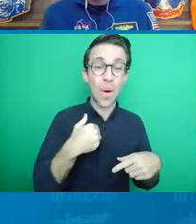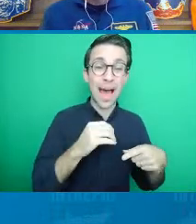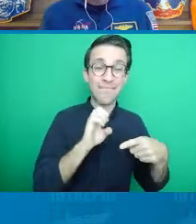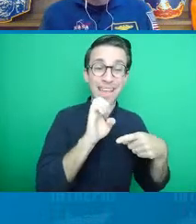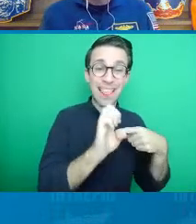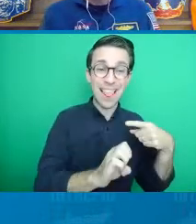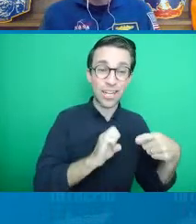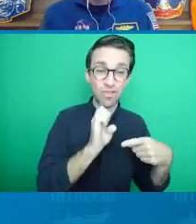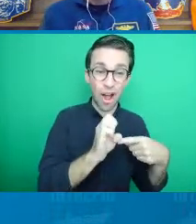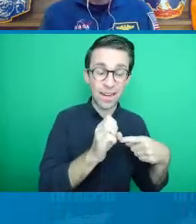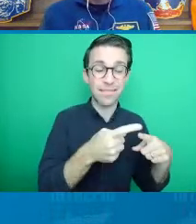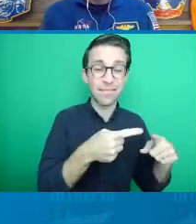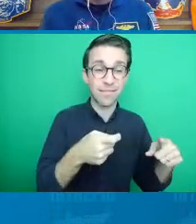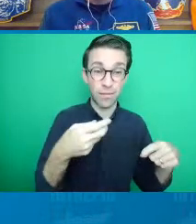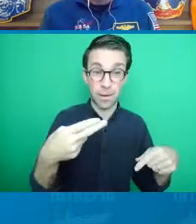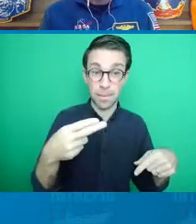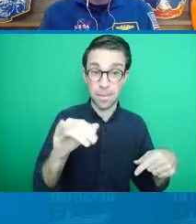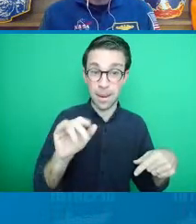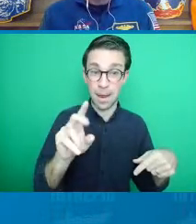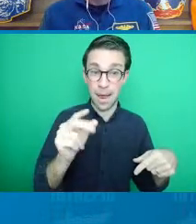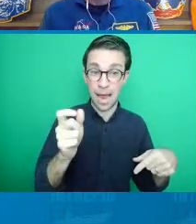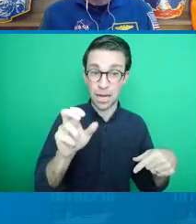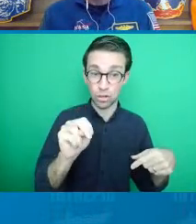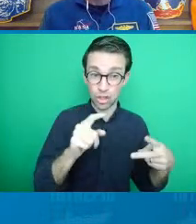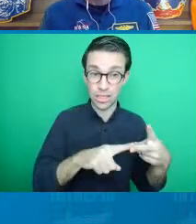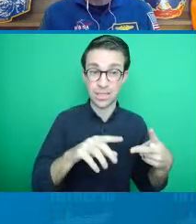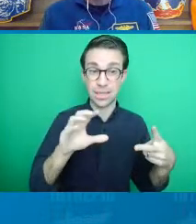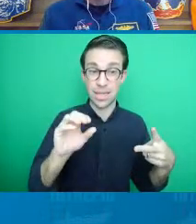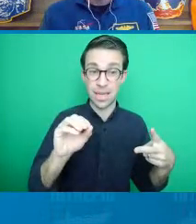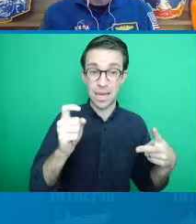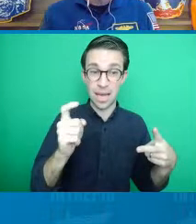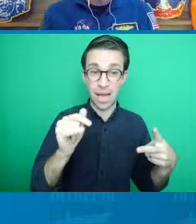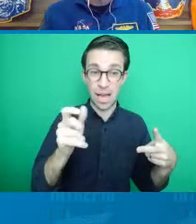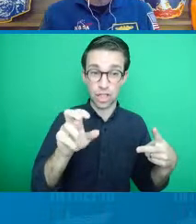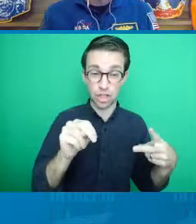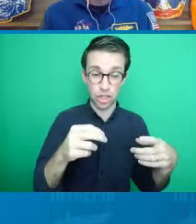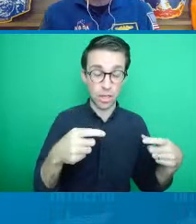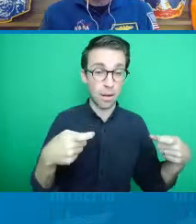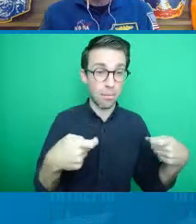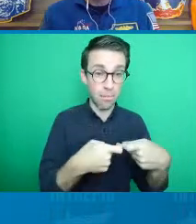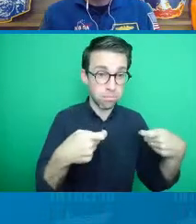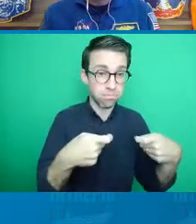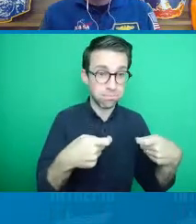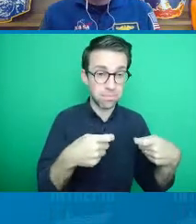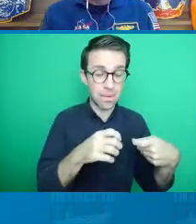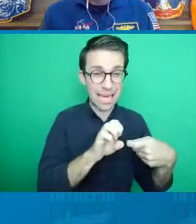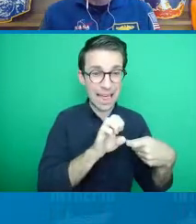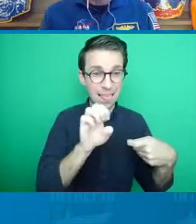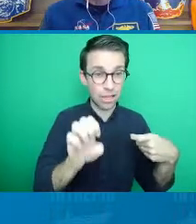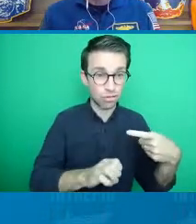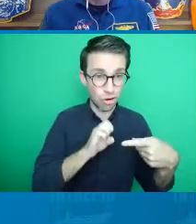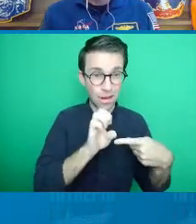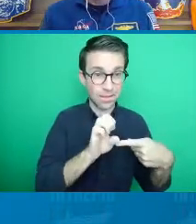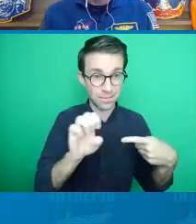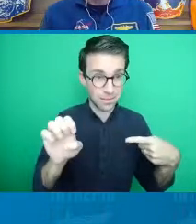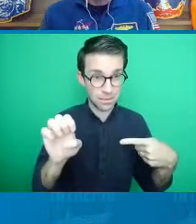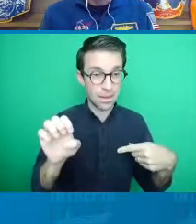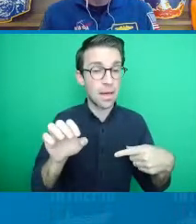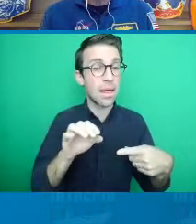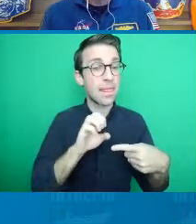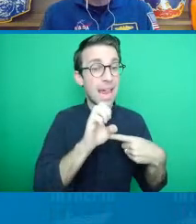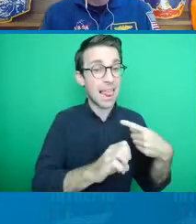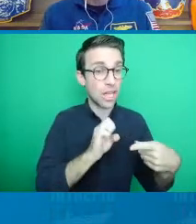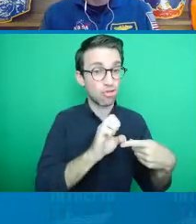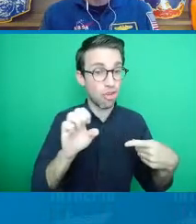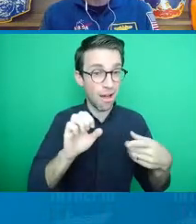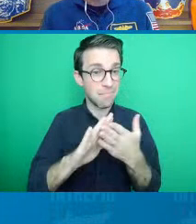of hydrogen and oxygen. They come together, they make water, and they spit out an electron. That electron was our electrical power. The